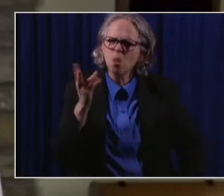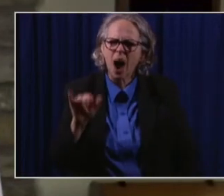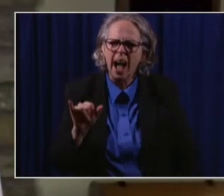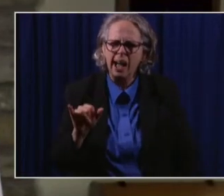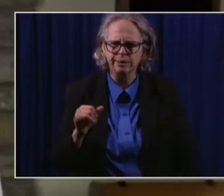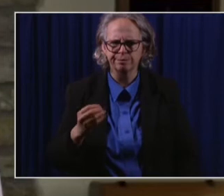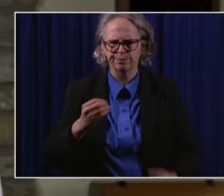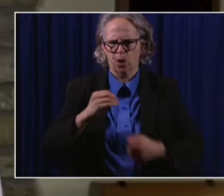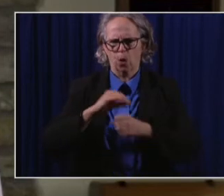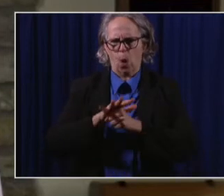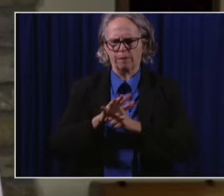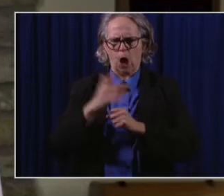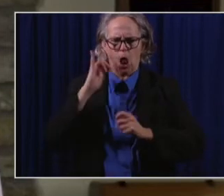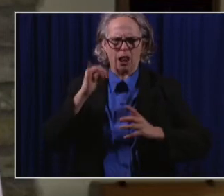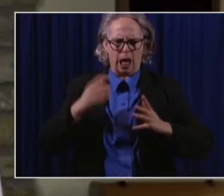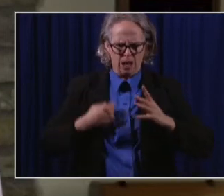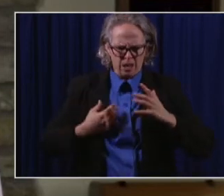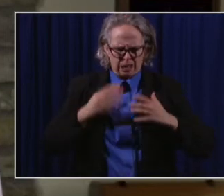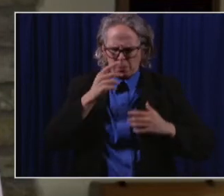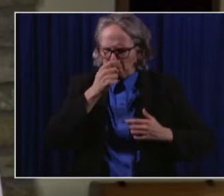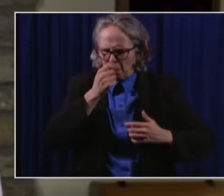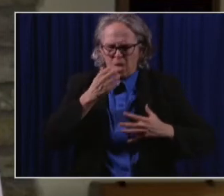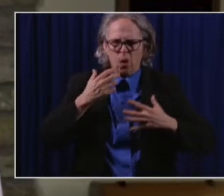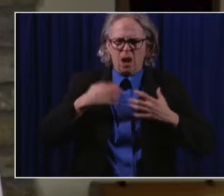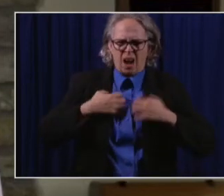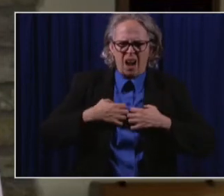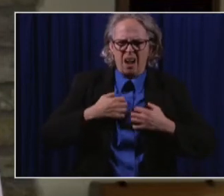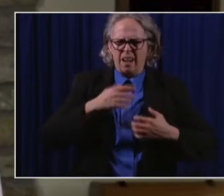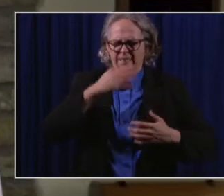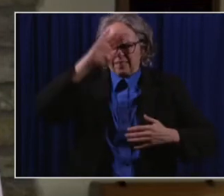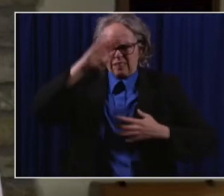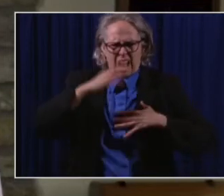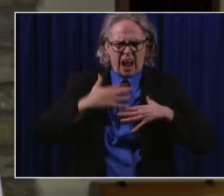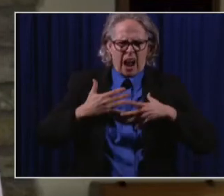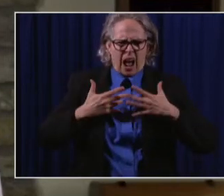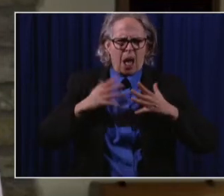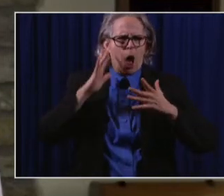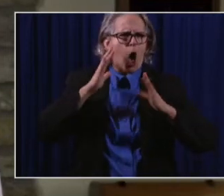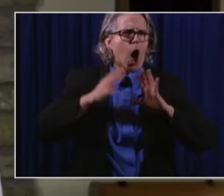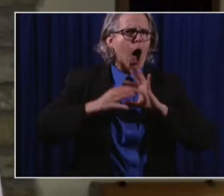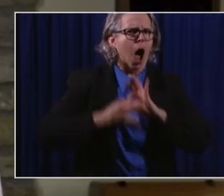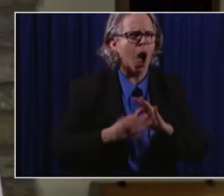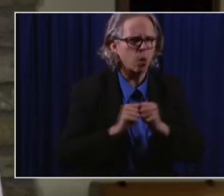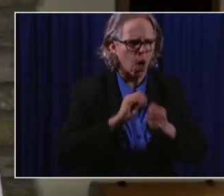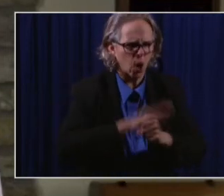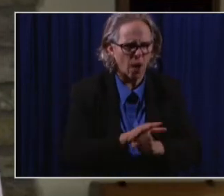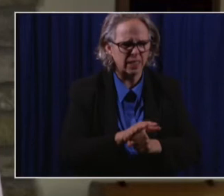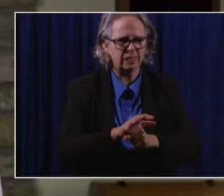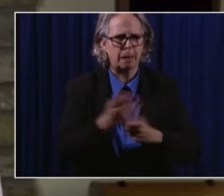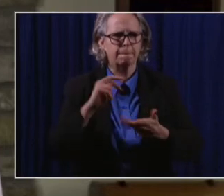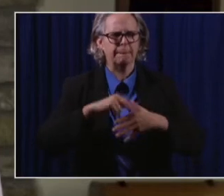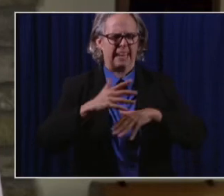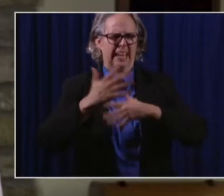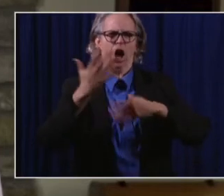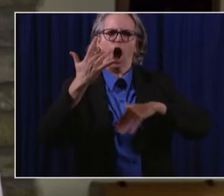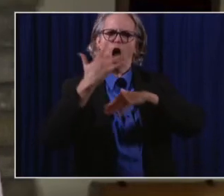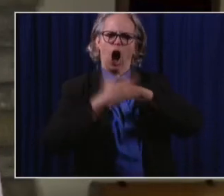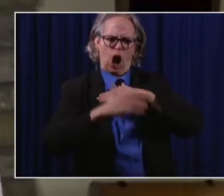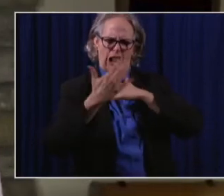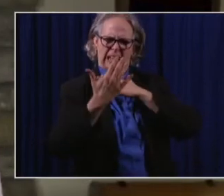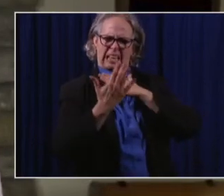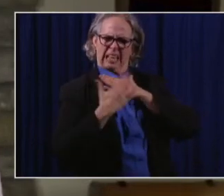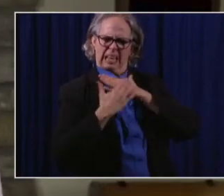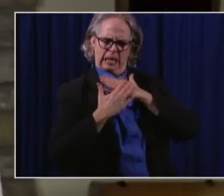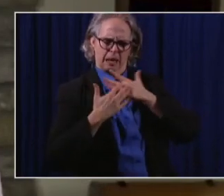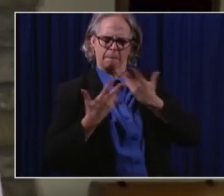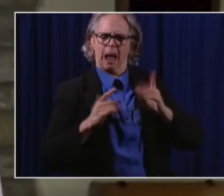how concerned residents are about COVID, it also gives us an early indicator of healthcare use for COVID. Indicator 6